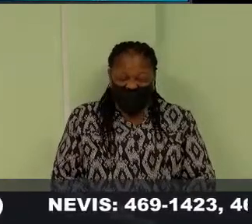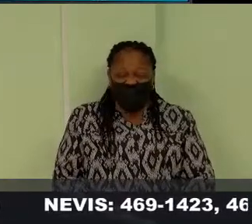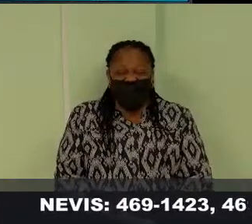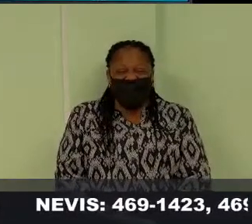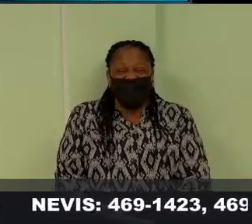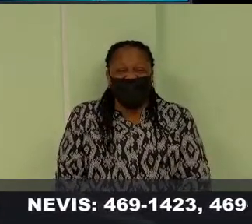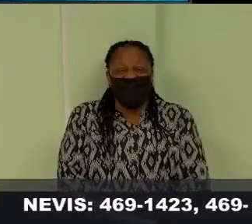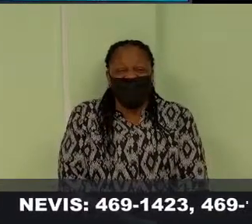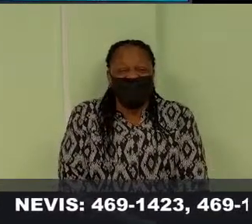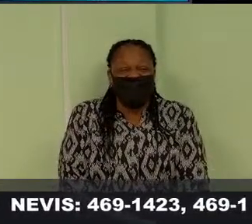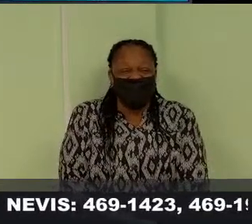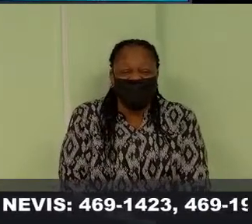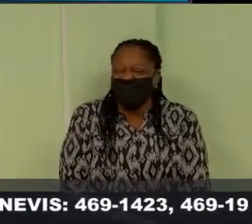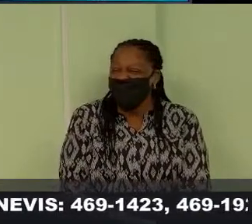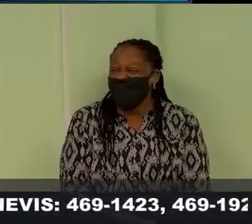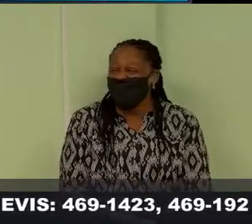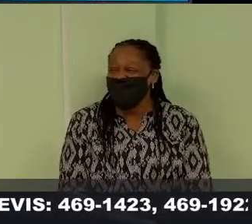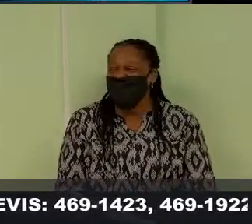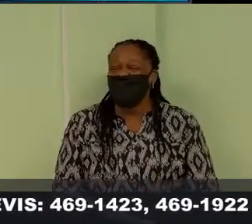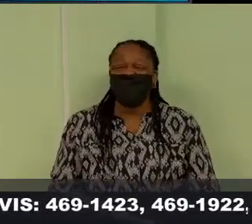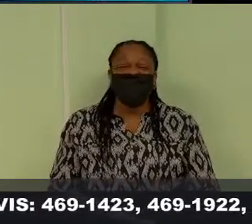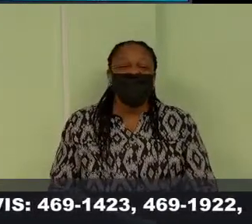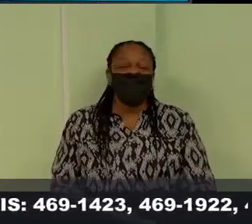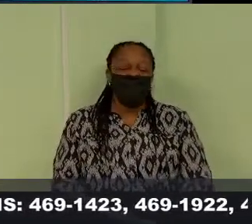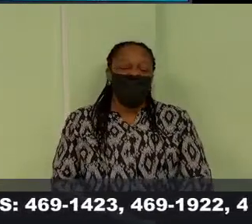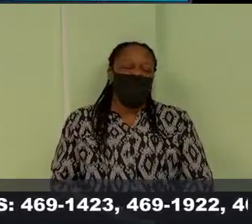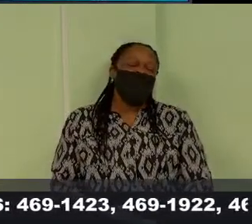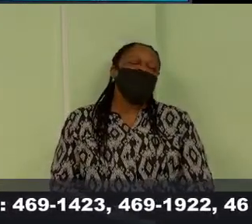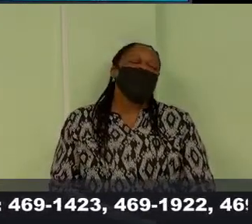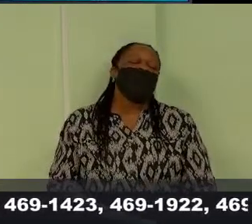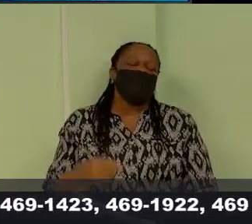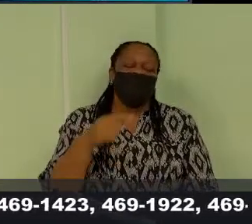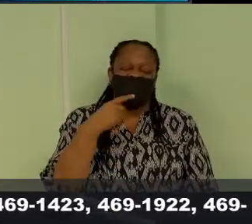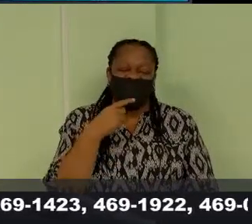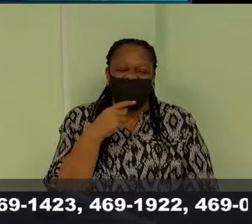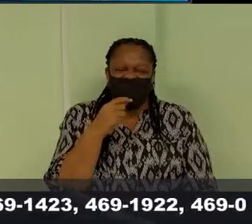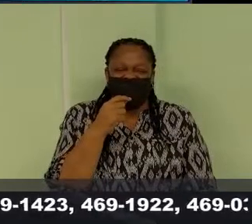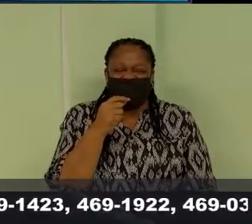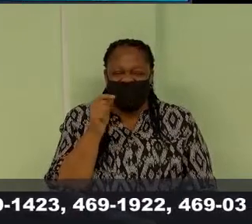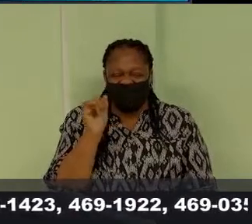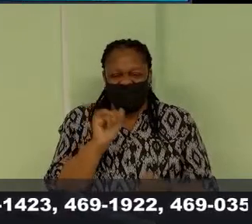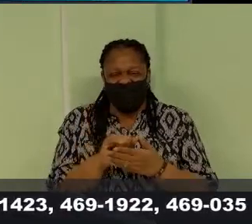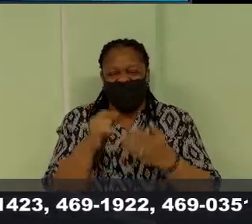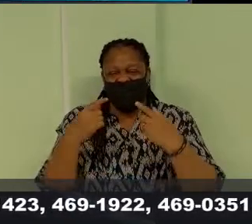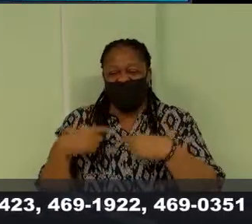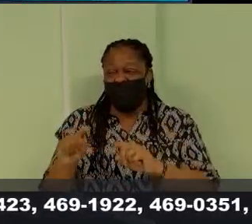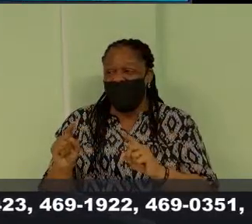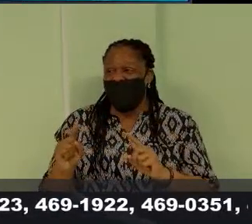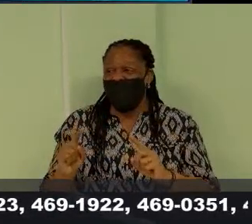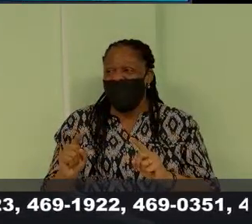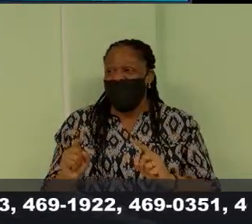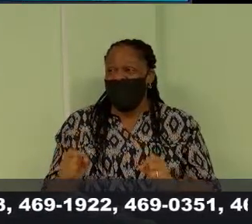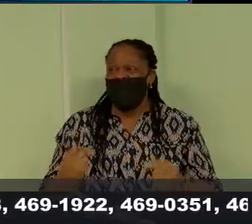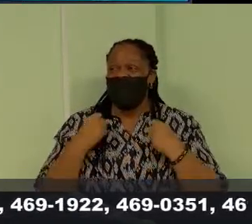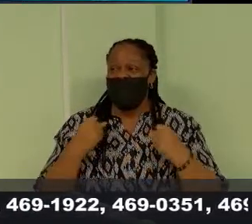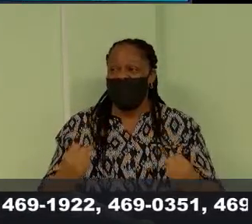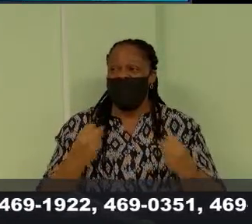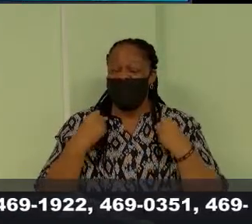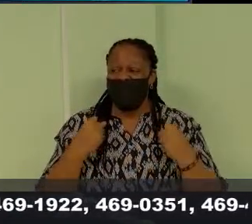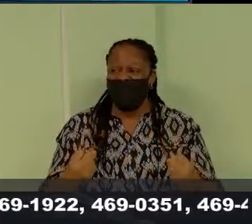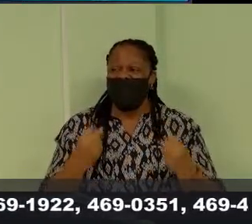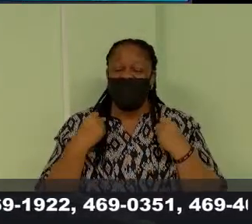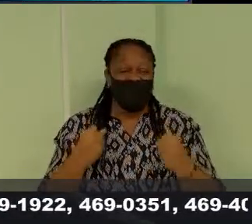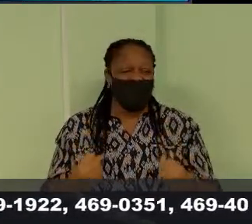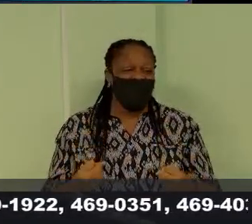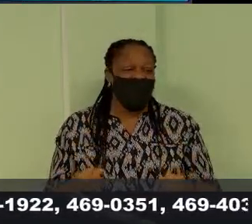was exercising after a heavy Christmas meal. And I would encourage everyone, once we get out of COVID-19 in the years to